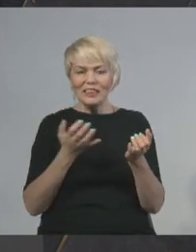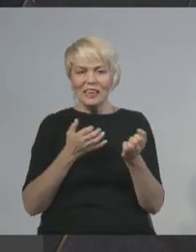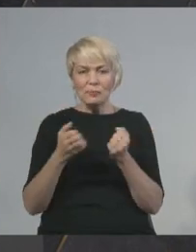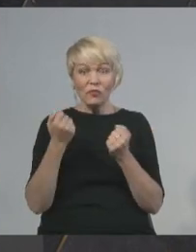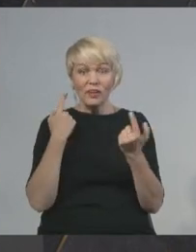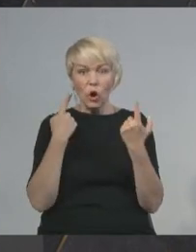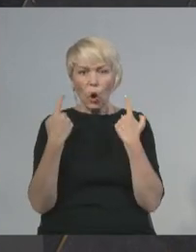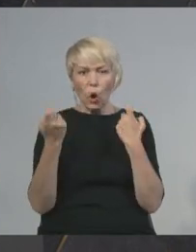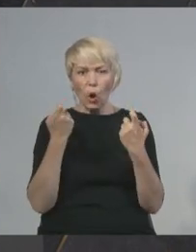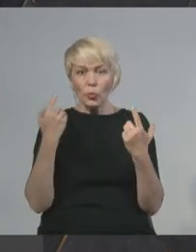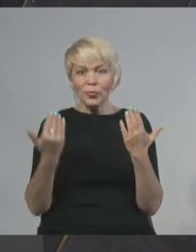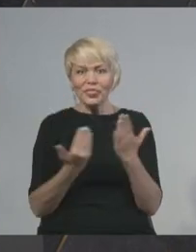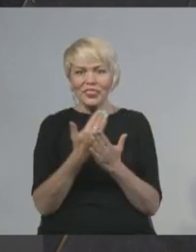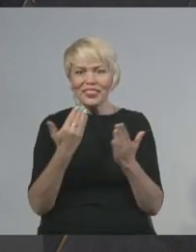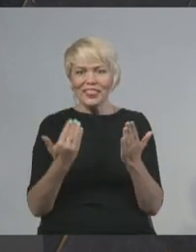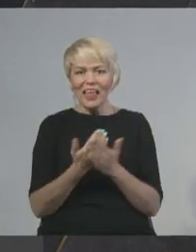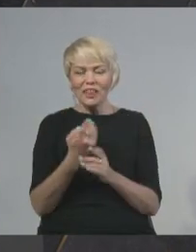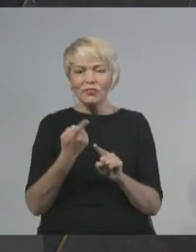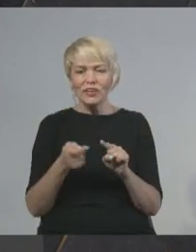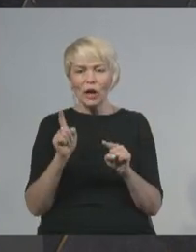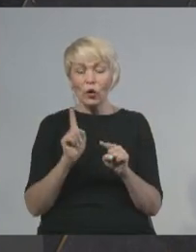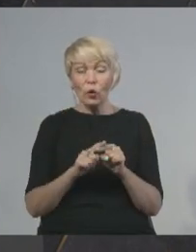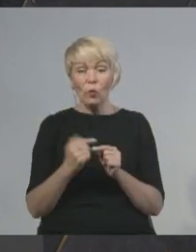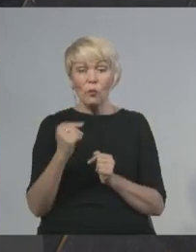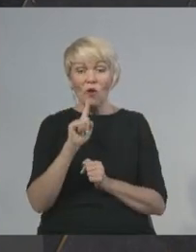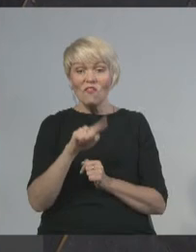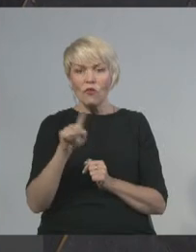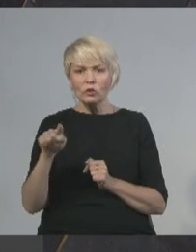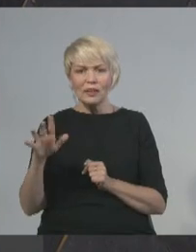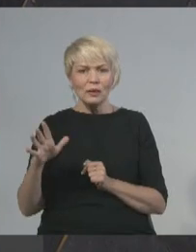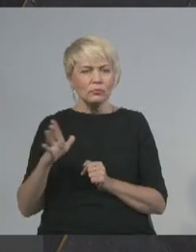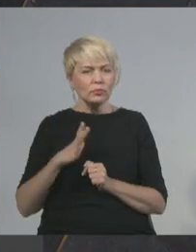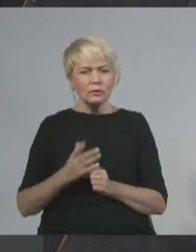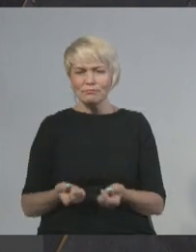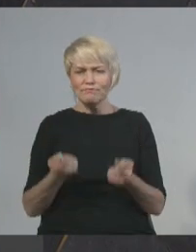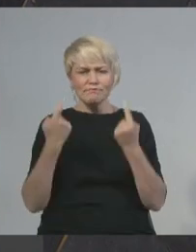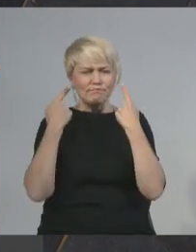they received content they